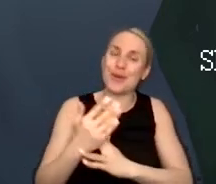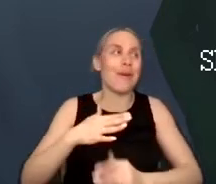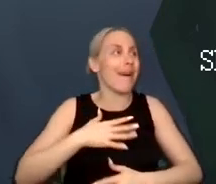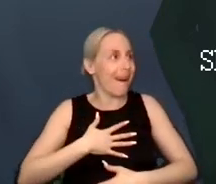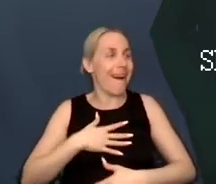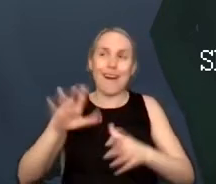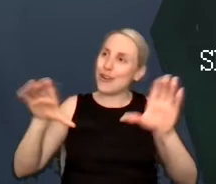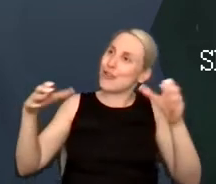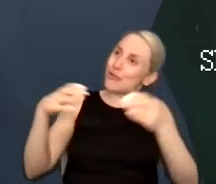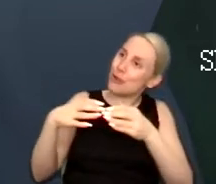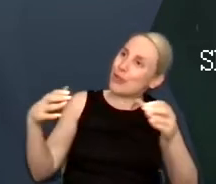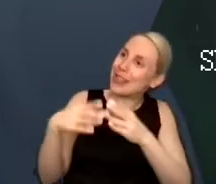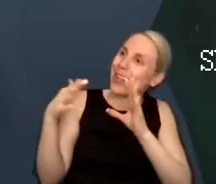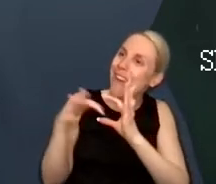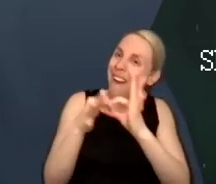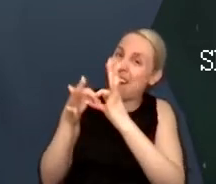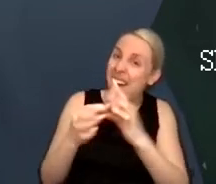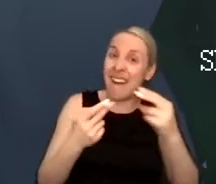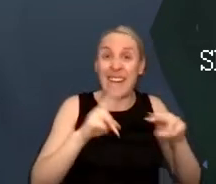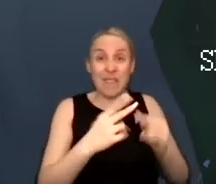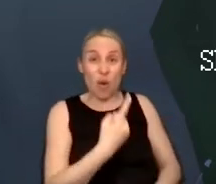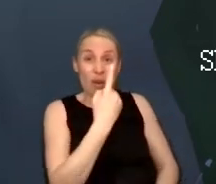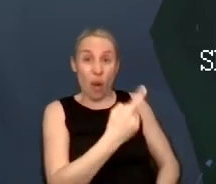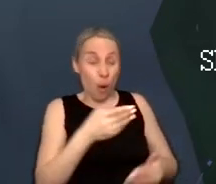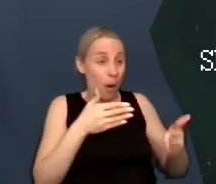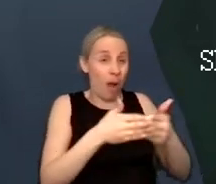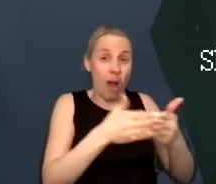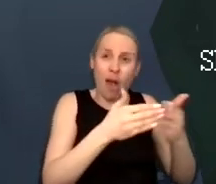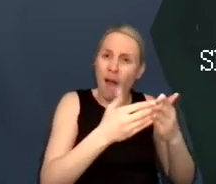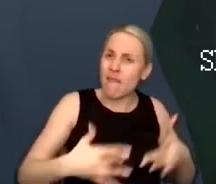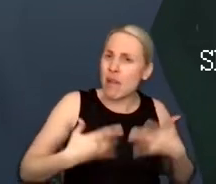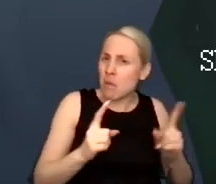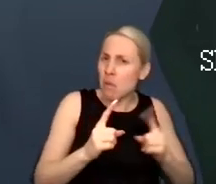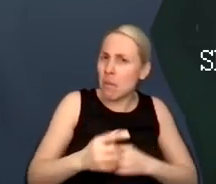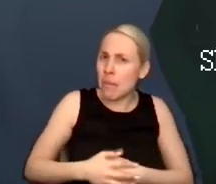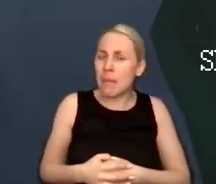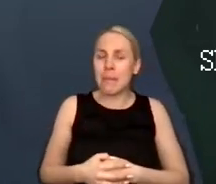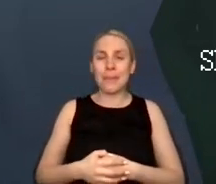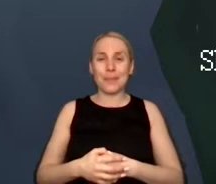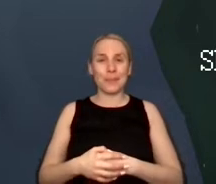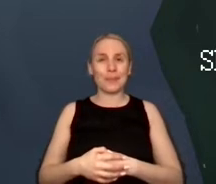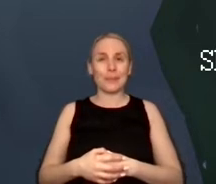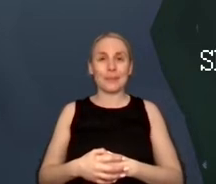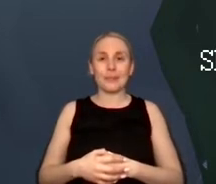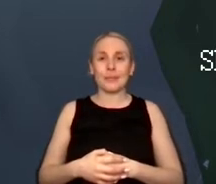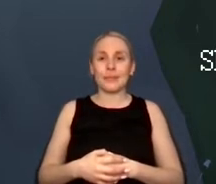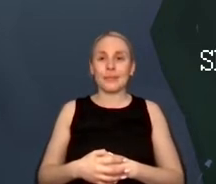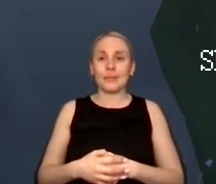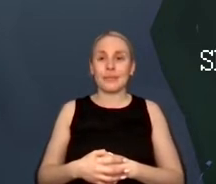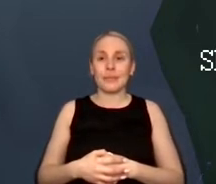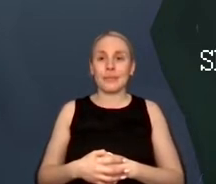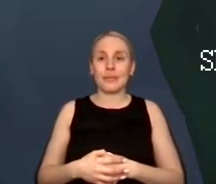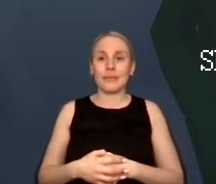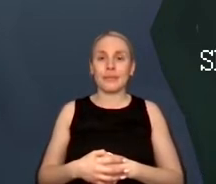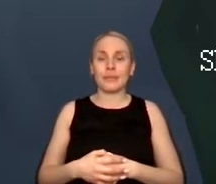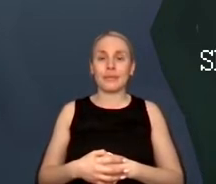on your own, how do you guys feel about that? I think it's interesting that hearing about